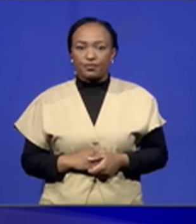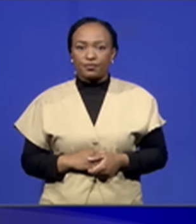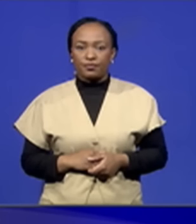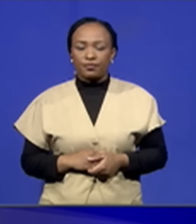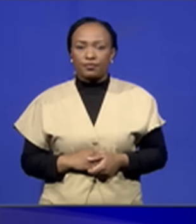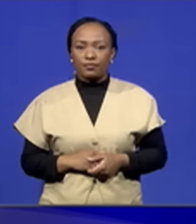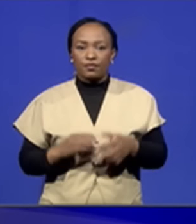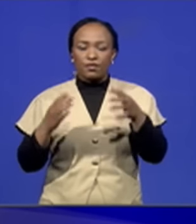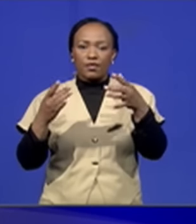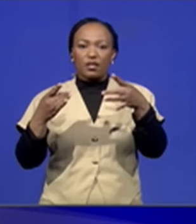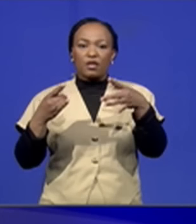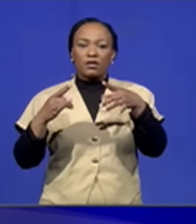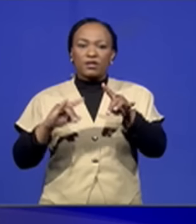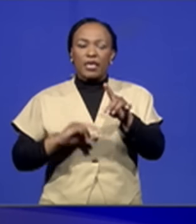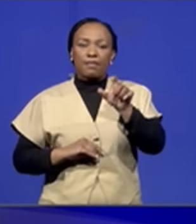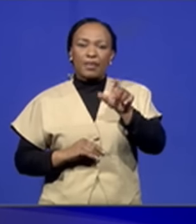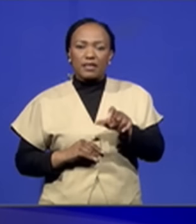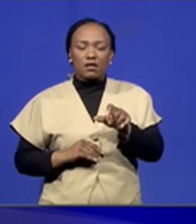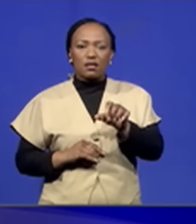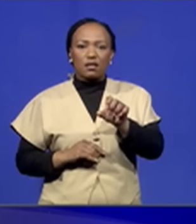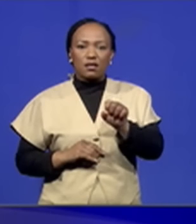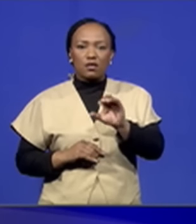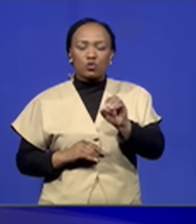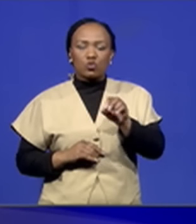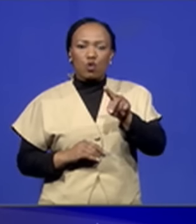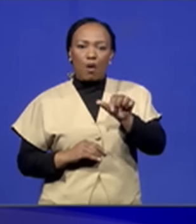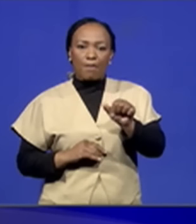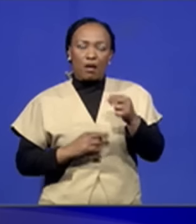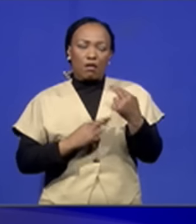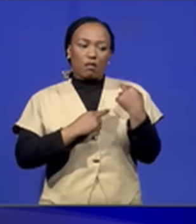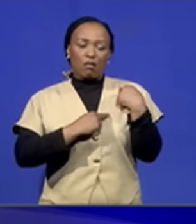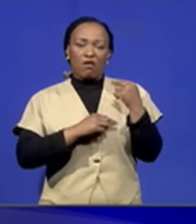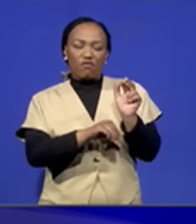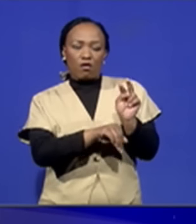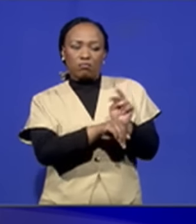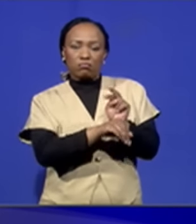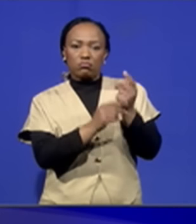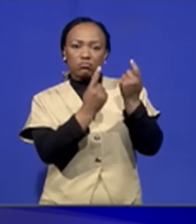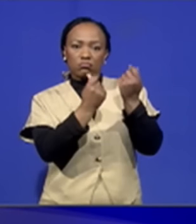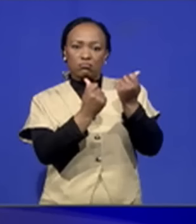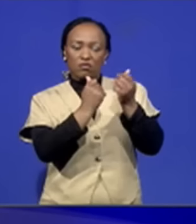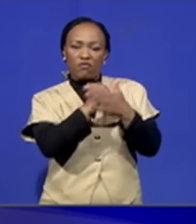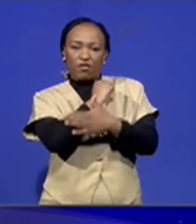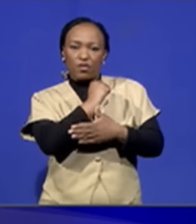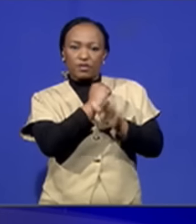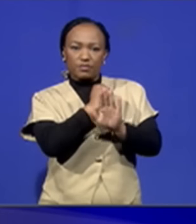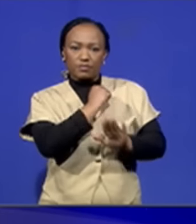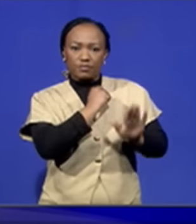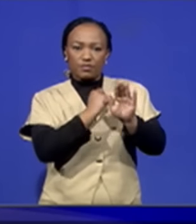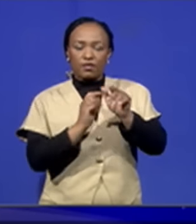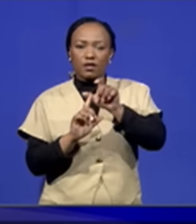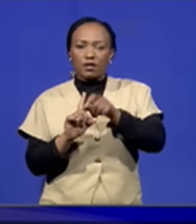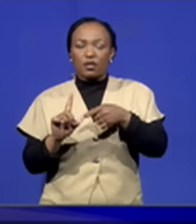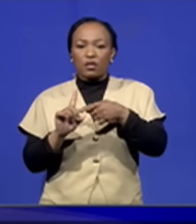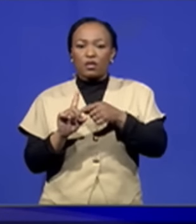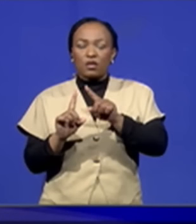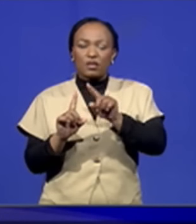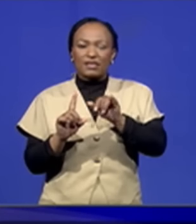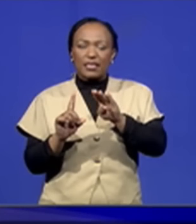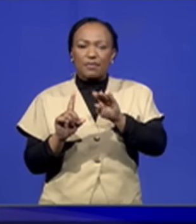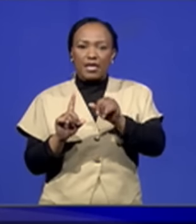Monasitilo wa komiti e malebana le diakhaonto tsa setšhaba Sonke Zozibi a re komiti e tlhatlhetse kgetsi ya bosenyi kgatlhanong le